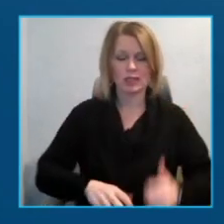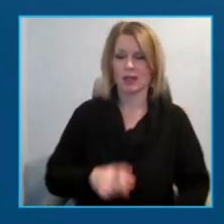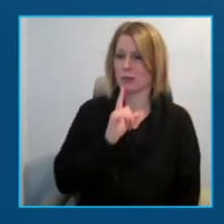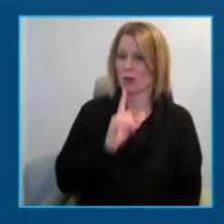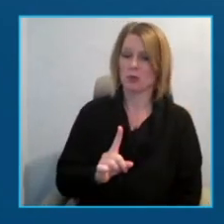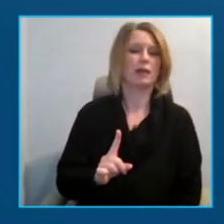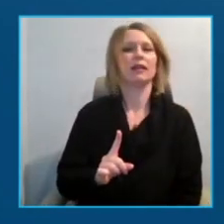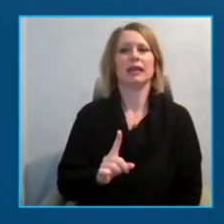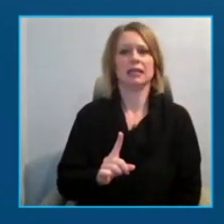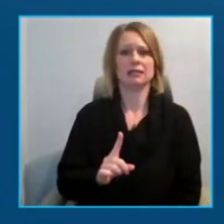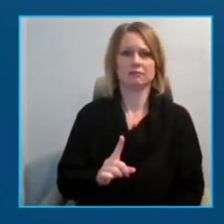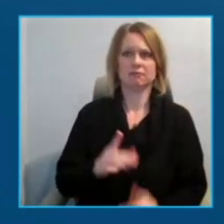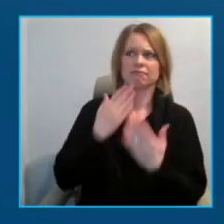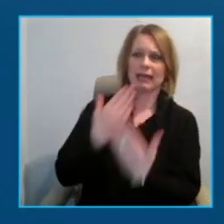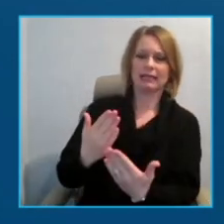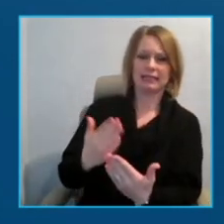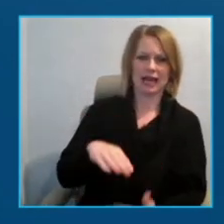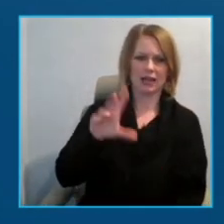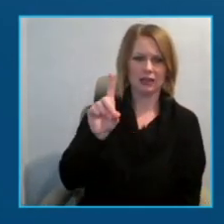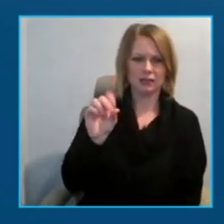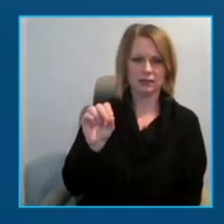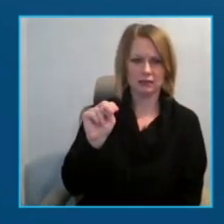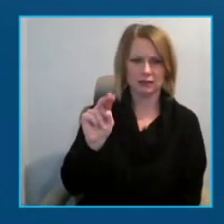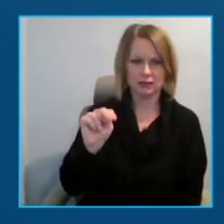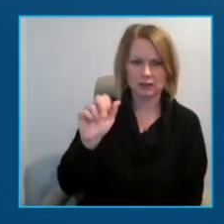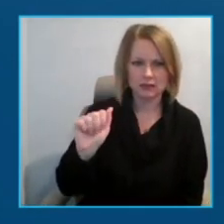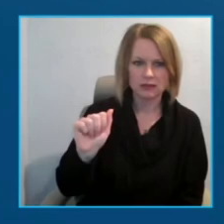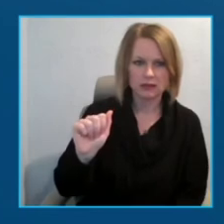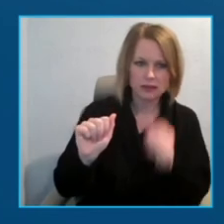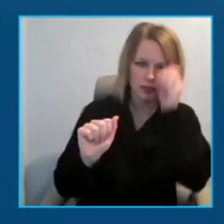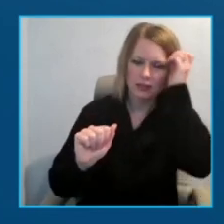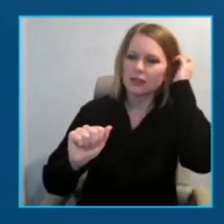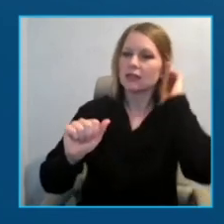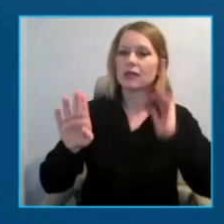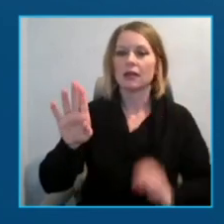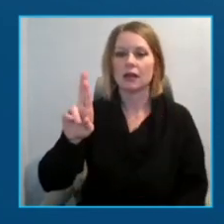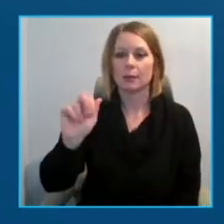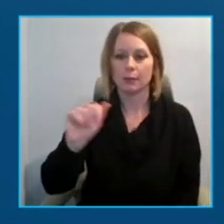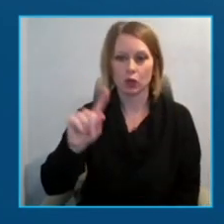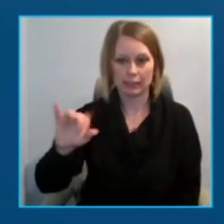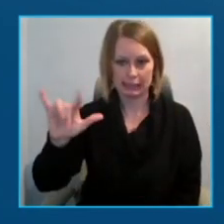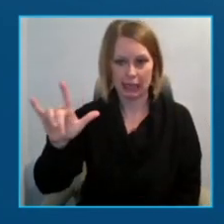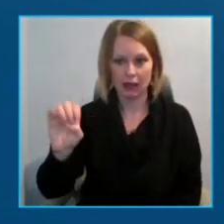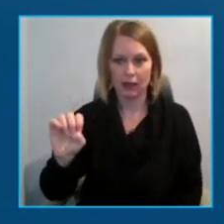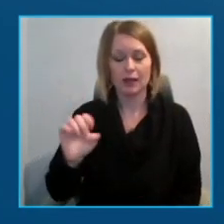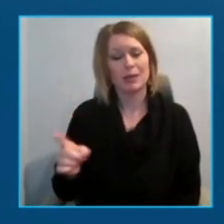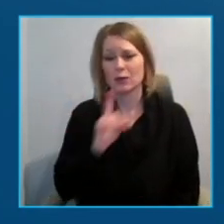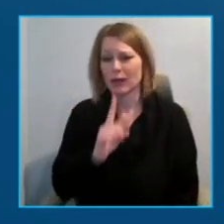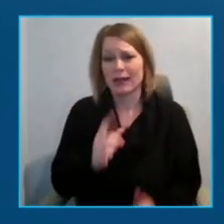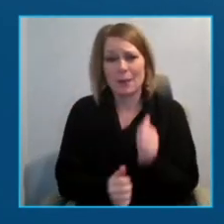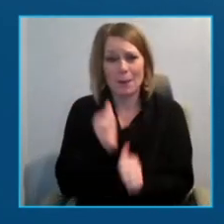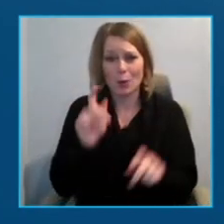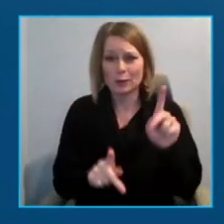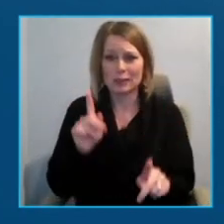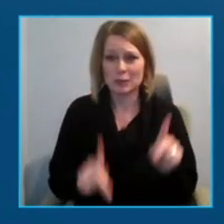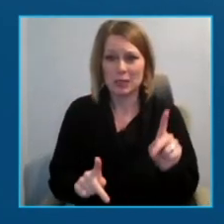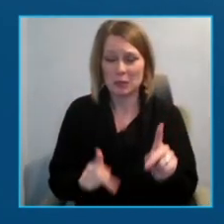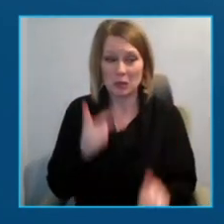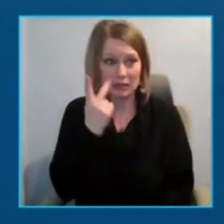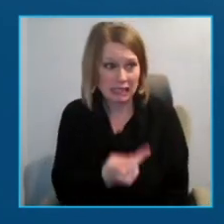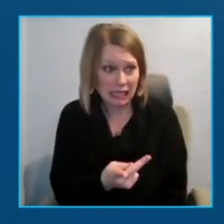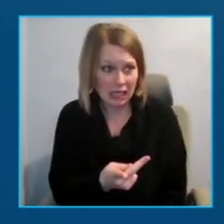up during that period. Donna, you know, most people are trained to run away from fire.